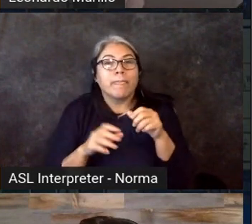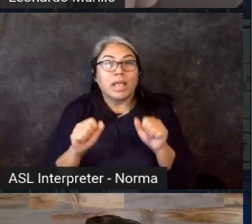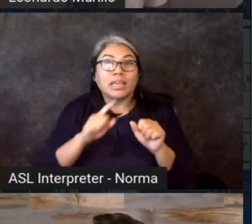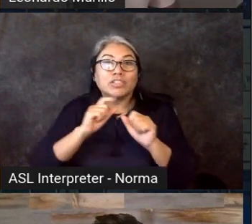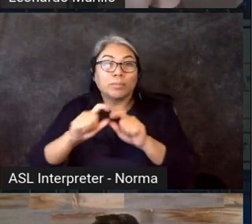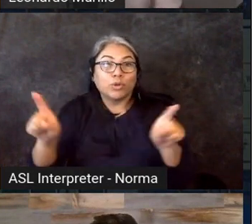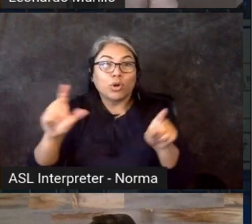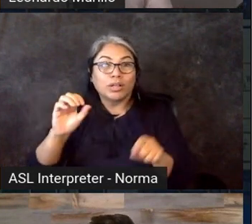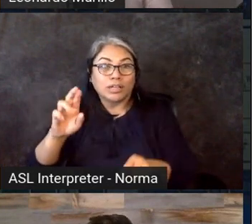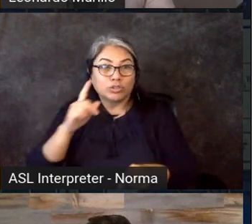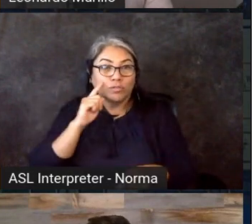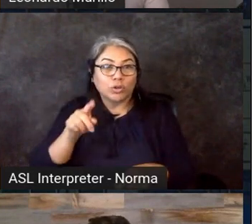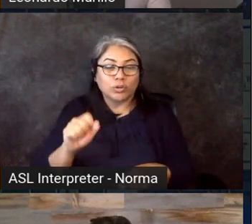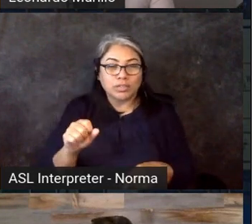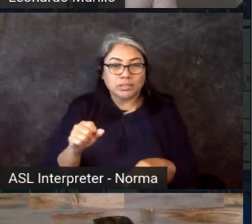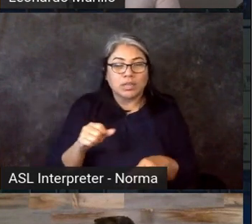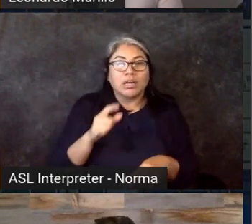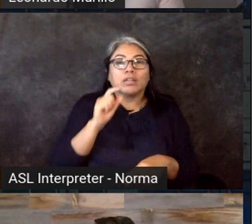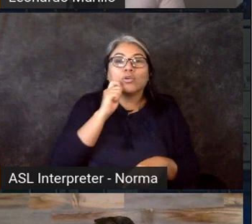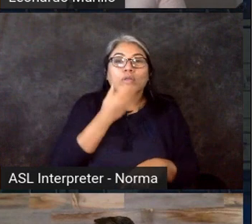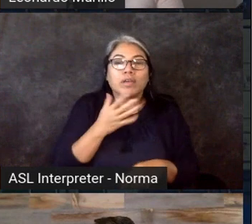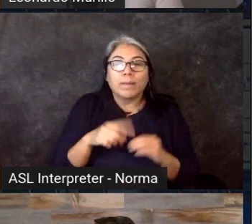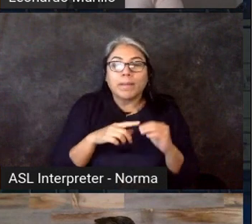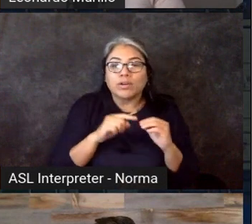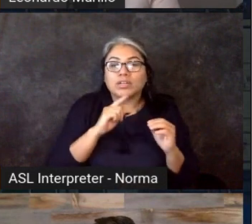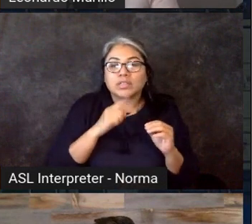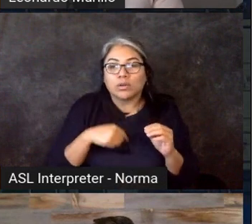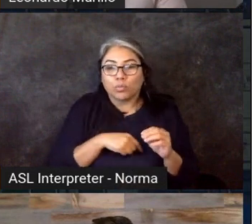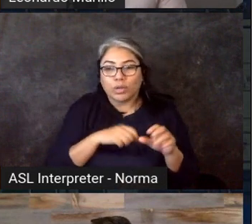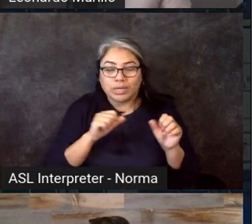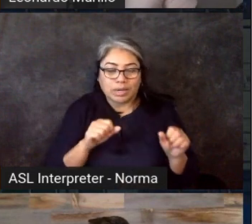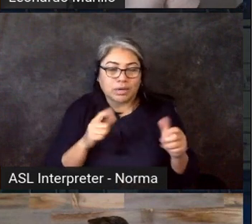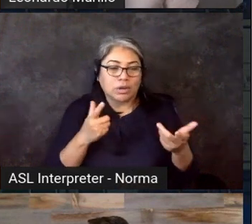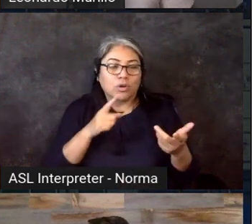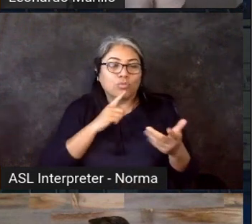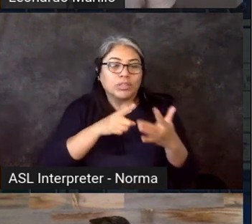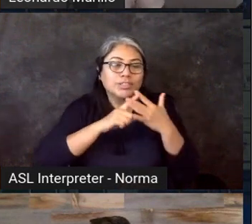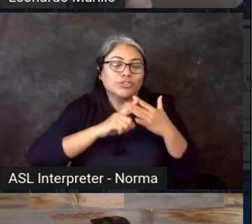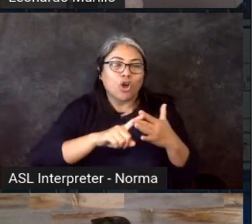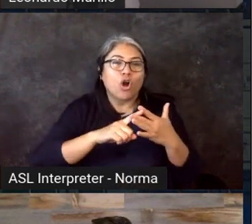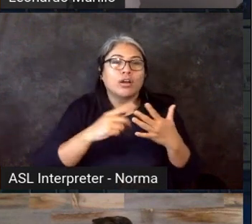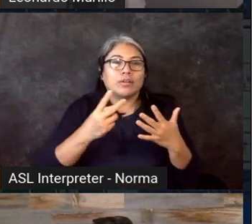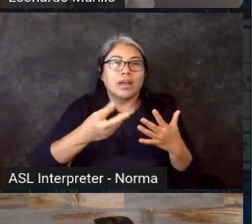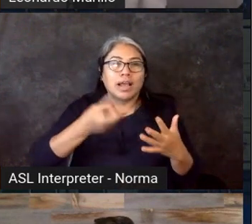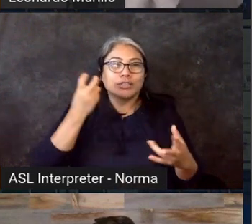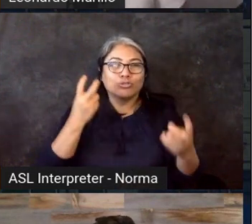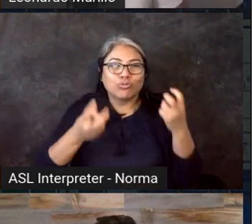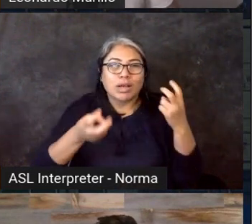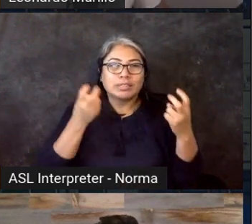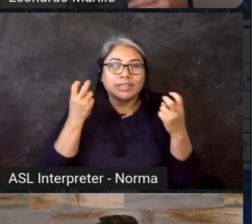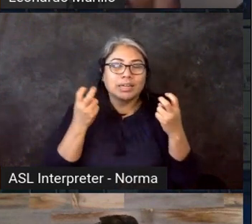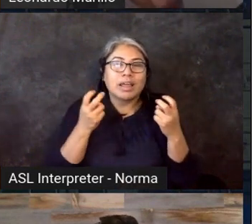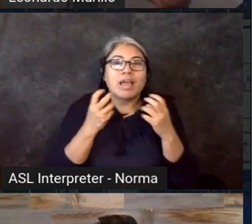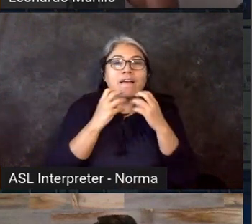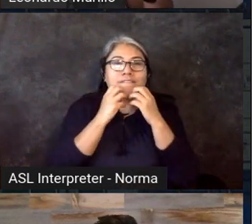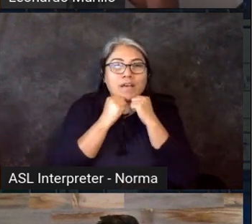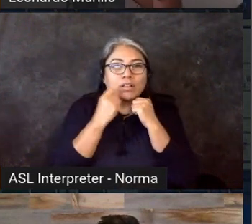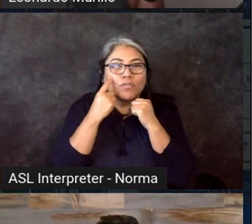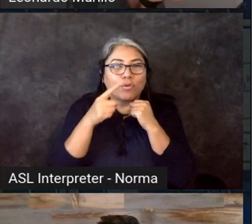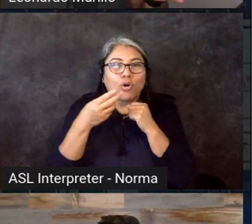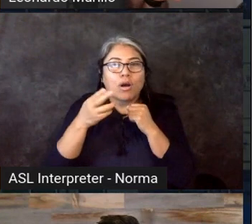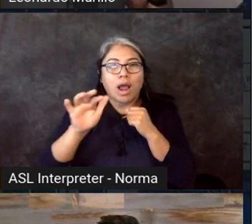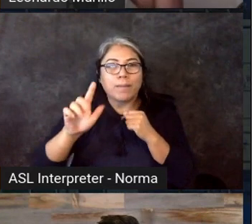about it, and I think where you can kind of really start extracting value for hybrid, is how there's this